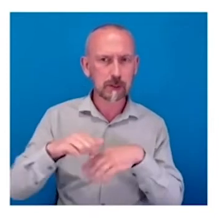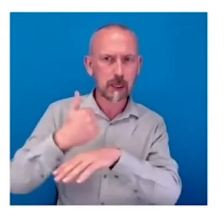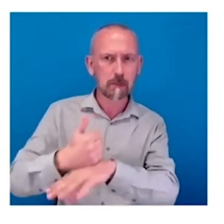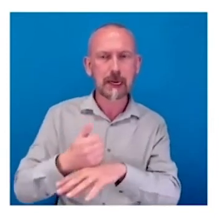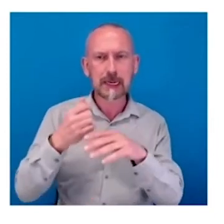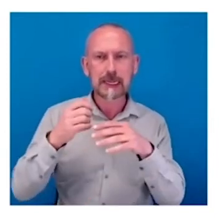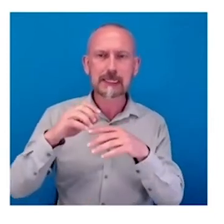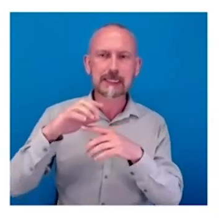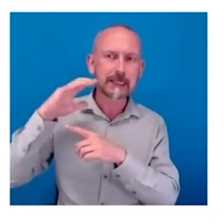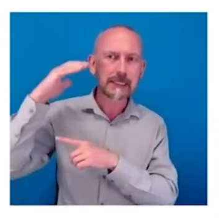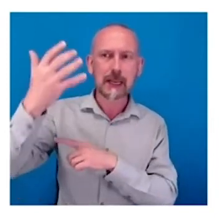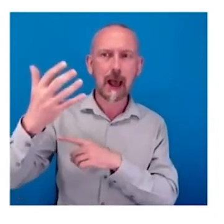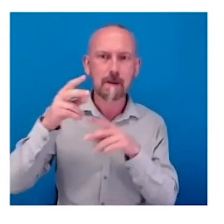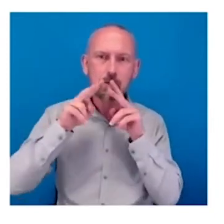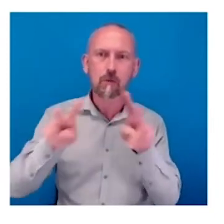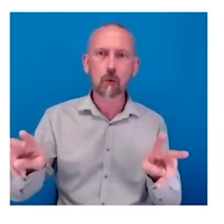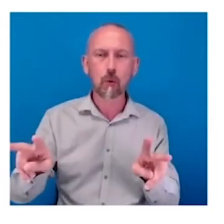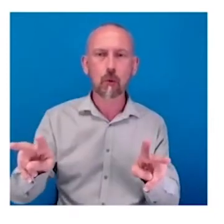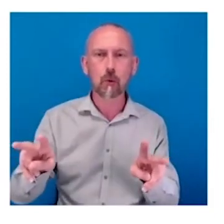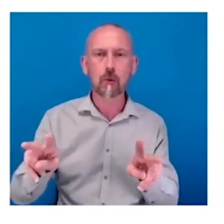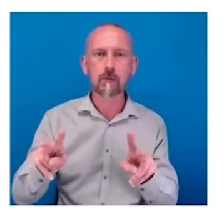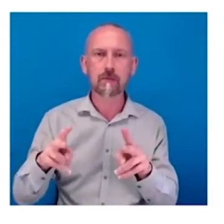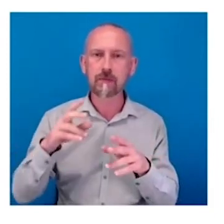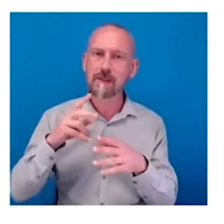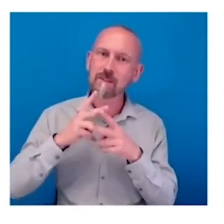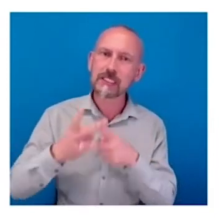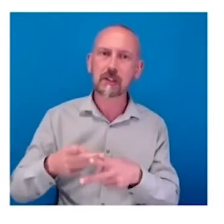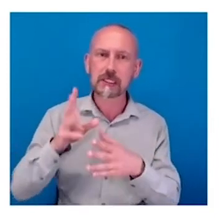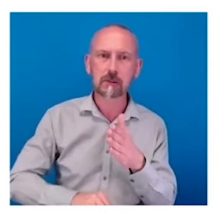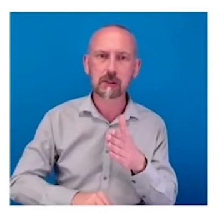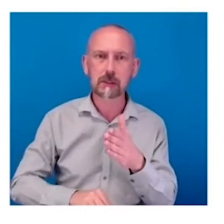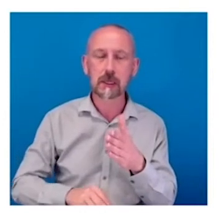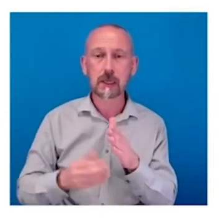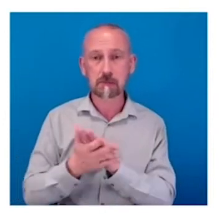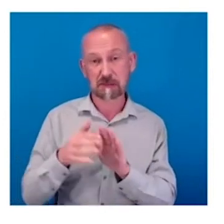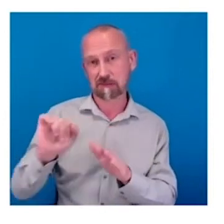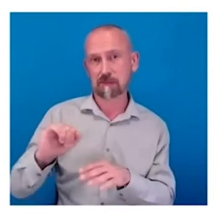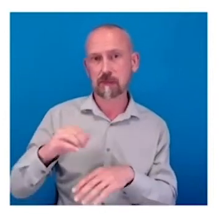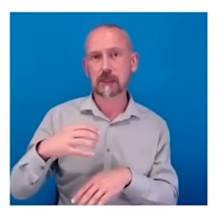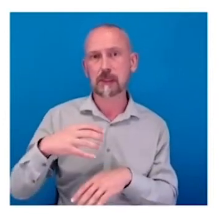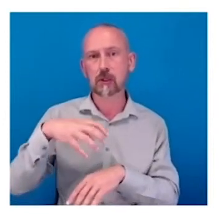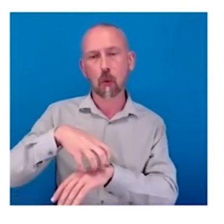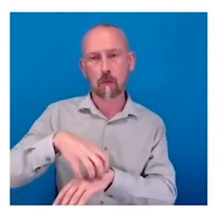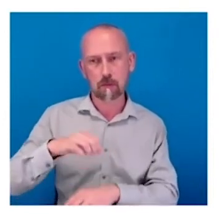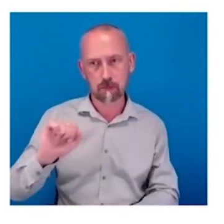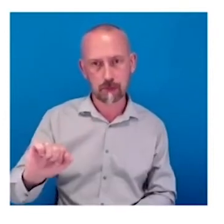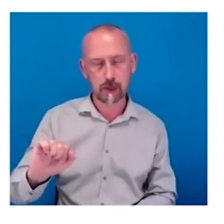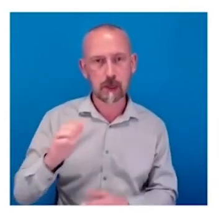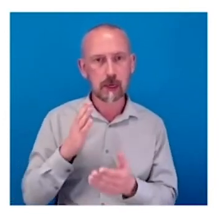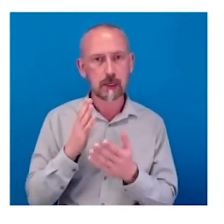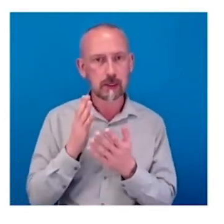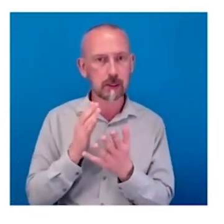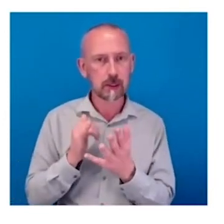the Skyview attraction in Stockholm, which essentially takes Soundscape's core capabilities and allows a person, when